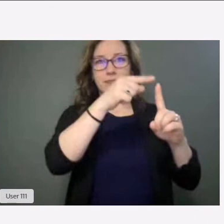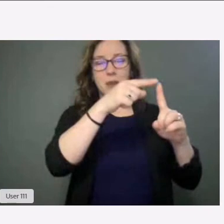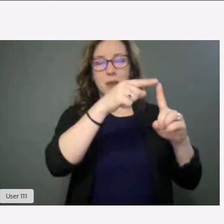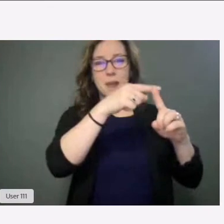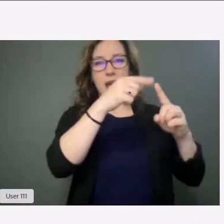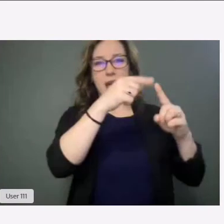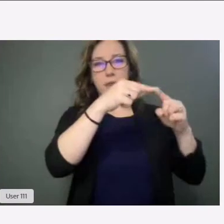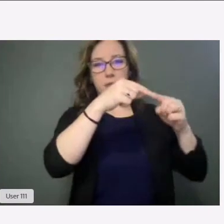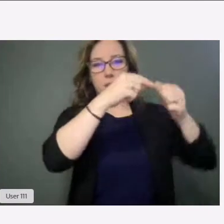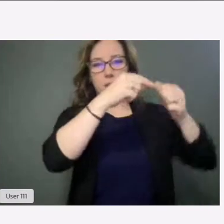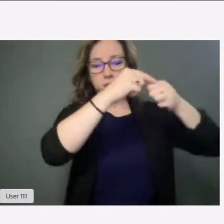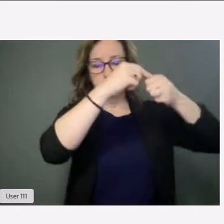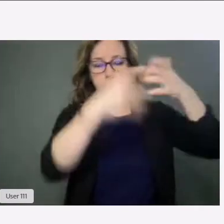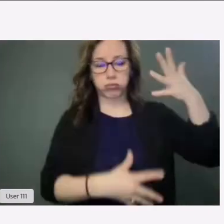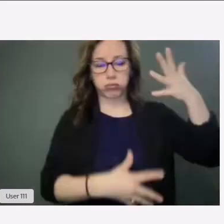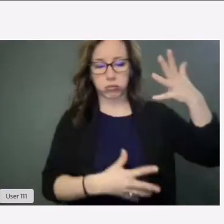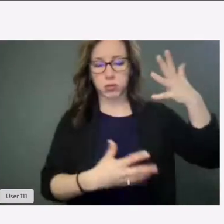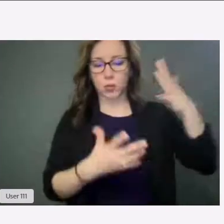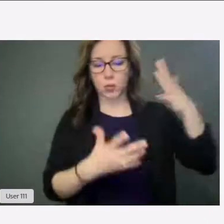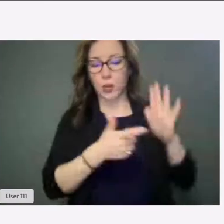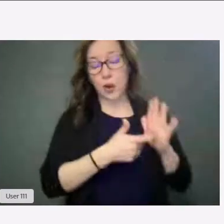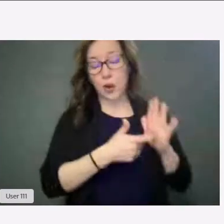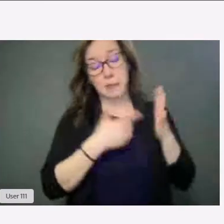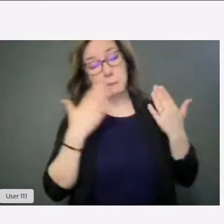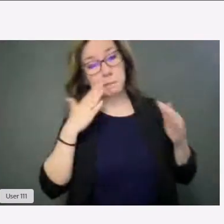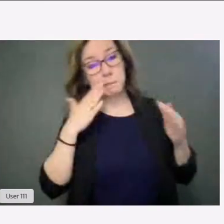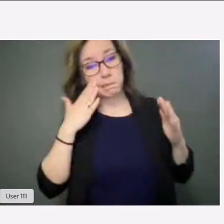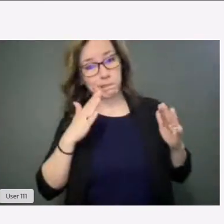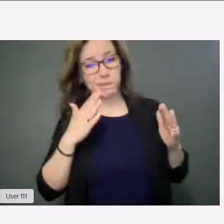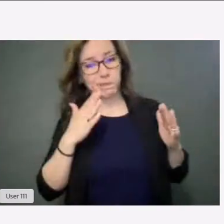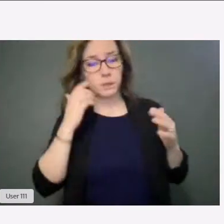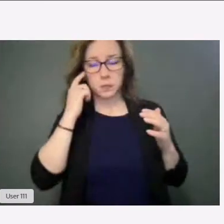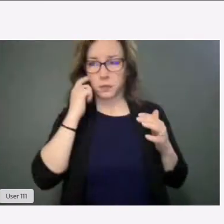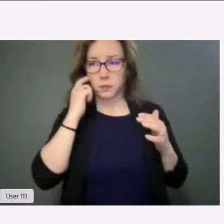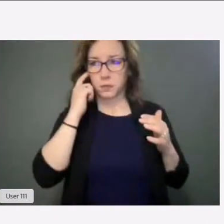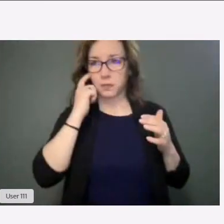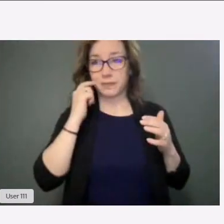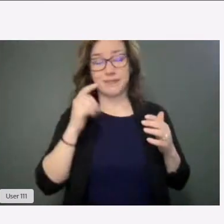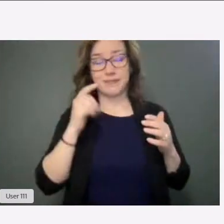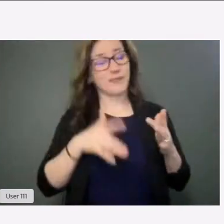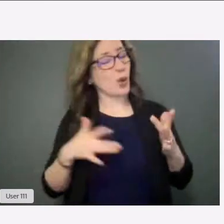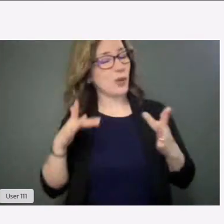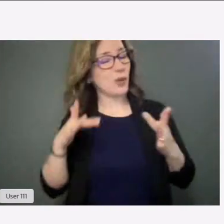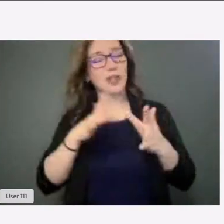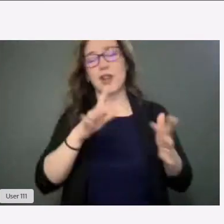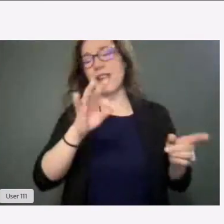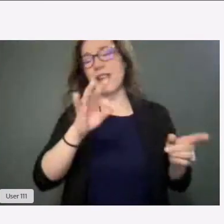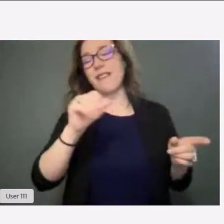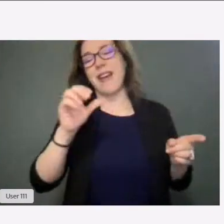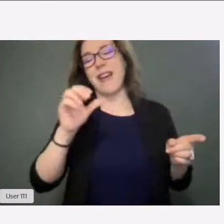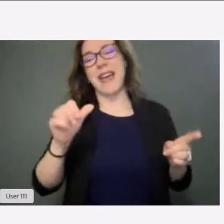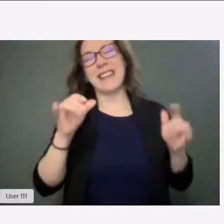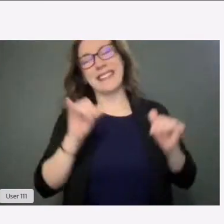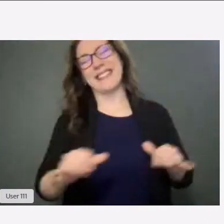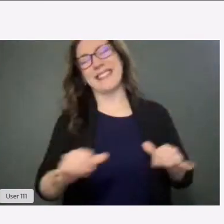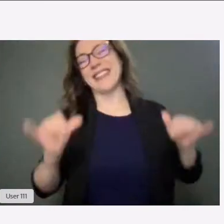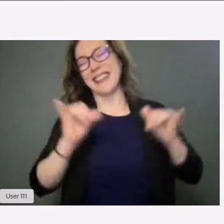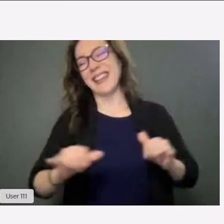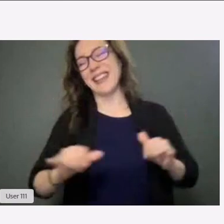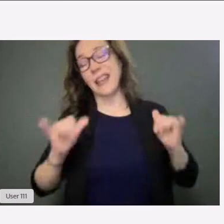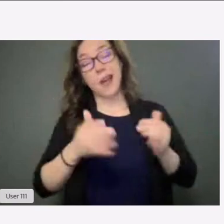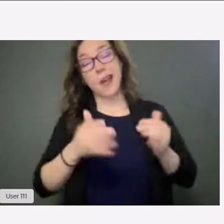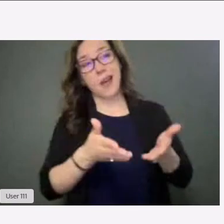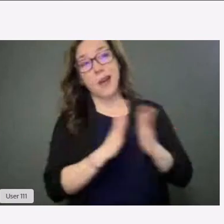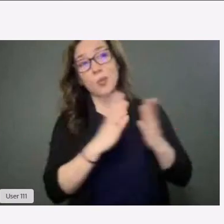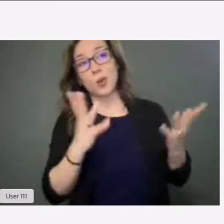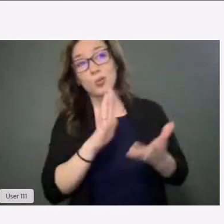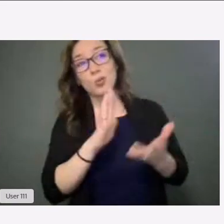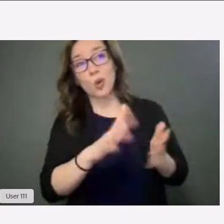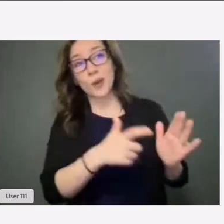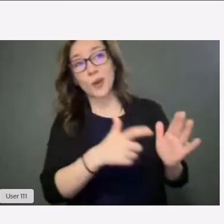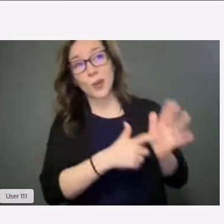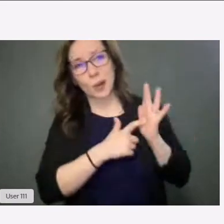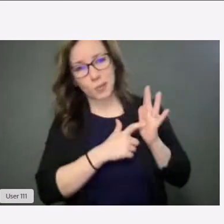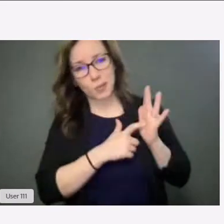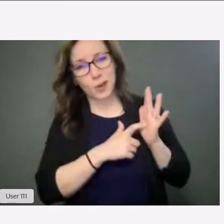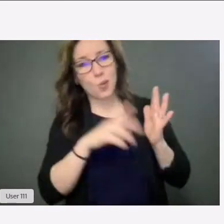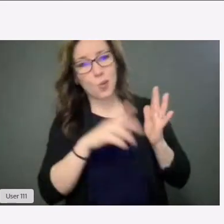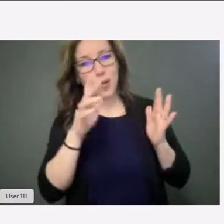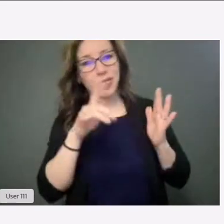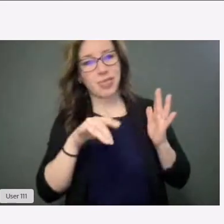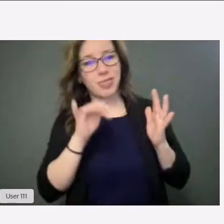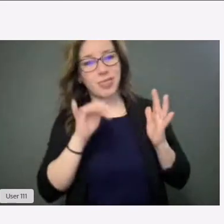requirements for their subs. And so it seems to be a common theme. Reach out to the SAA and ask them what their requirements are, because that's